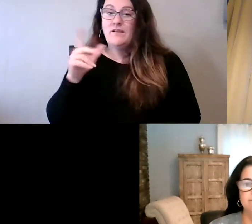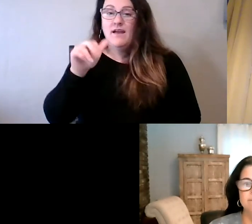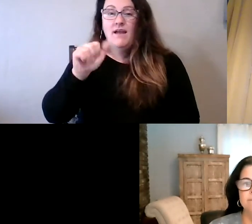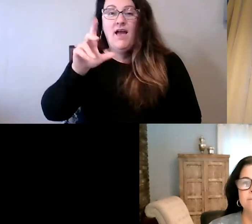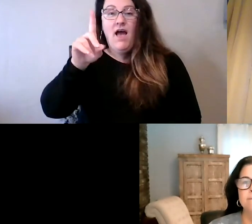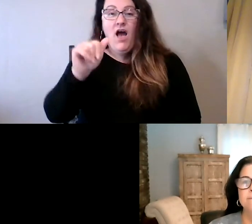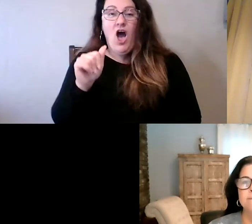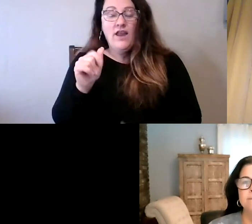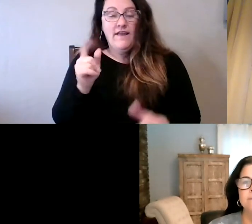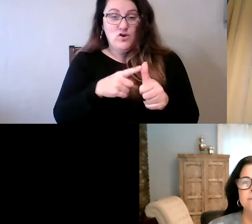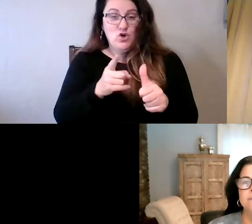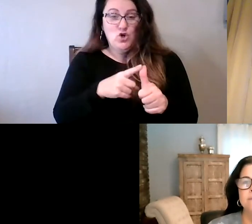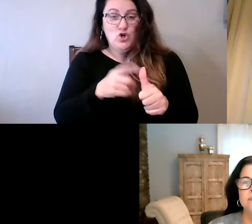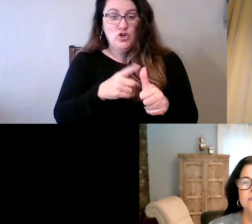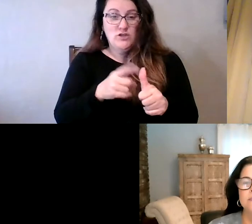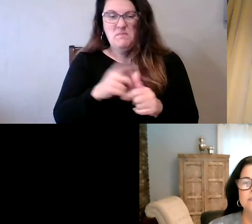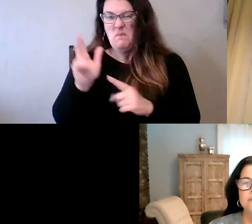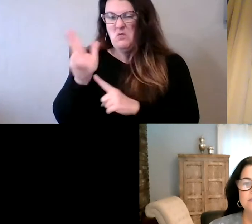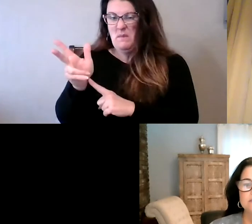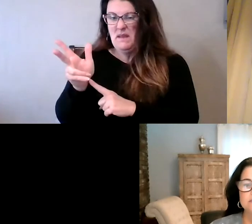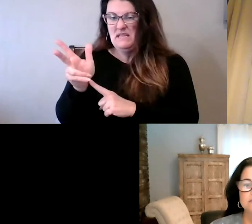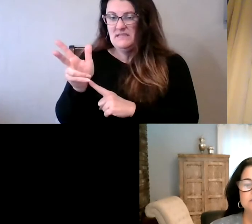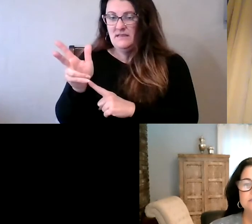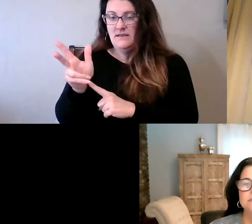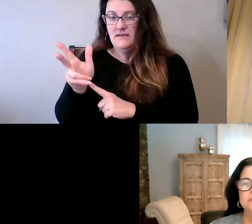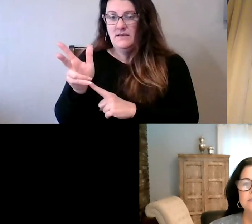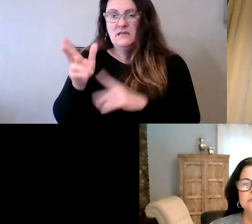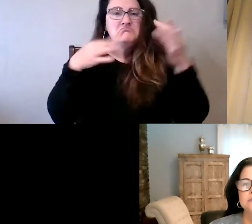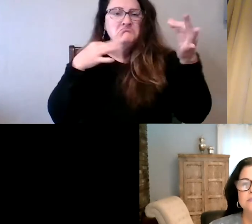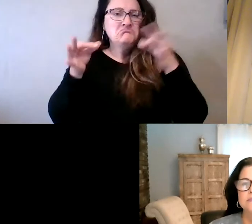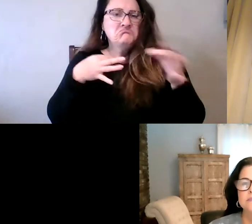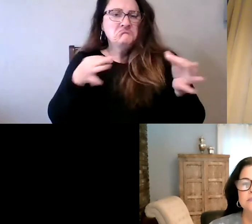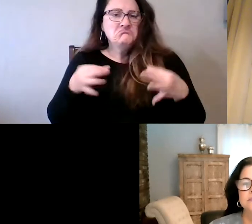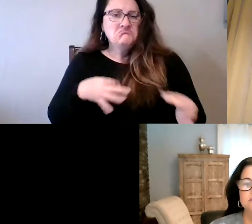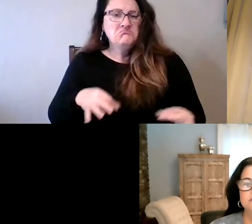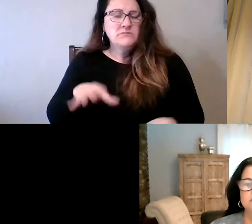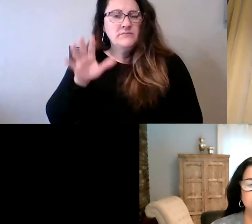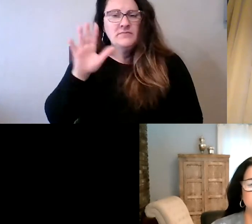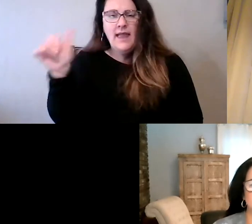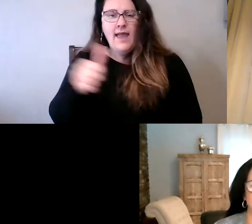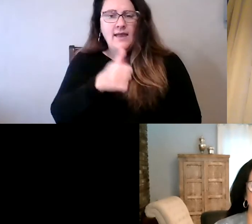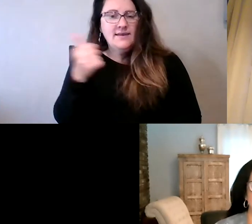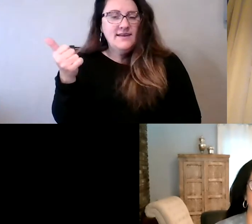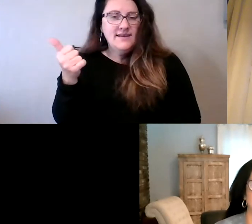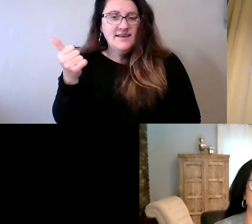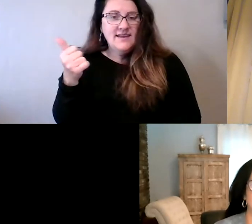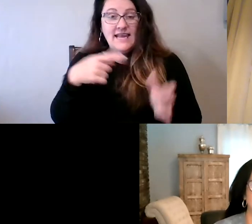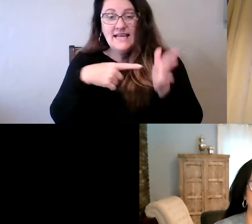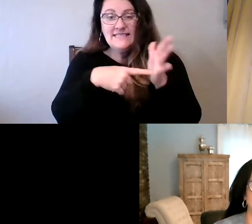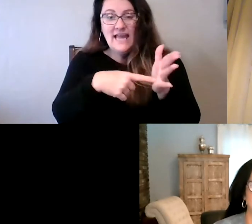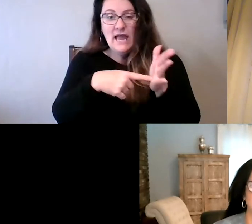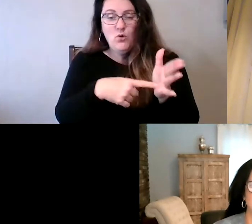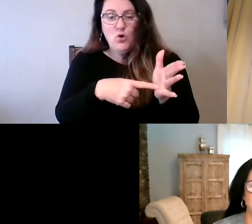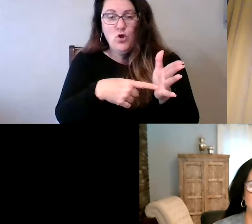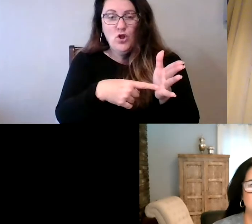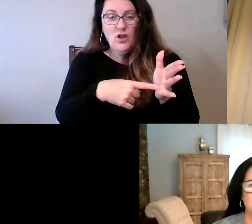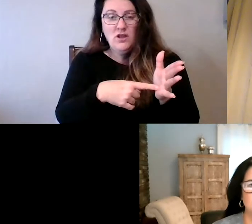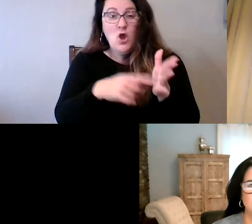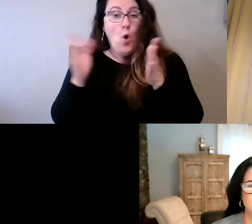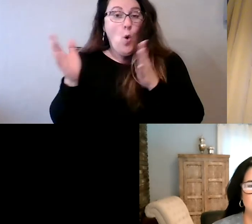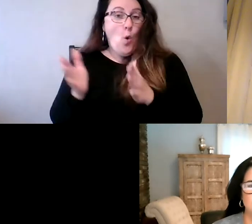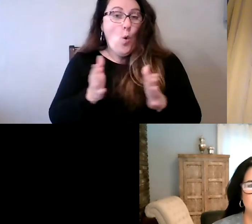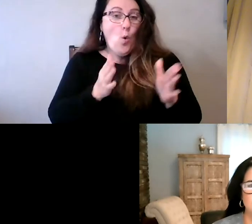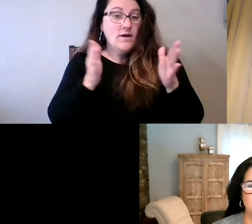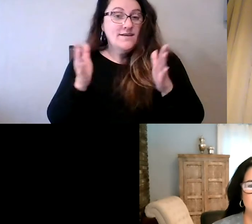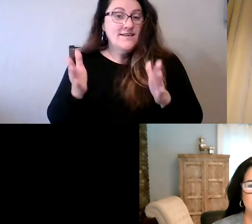about 3 minutes or so, just to tell us about any, an example of